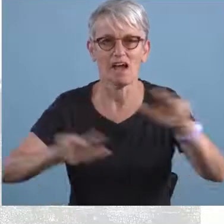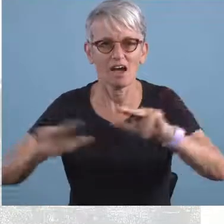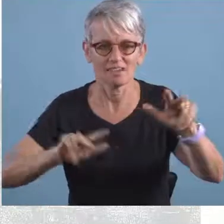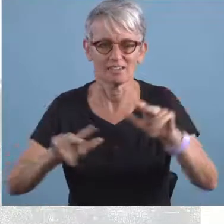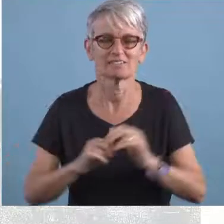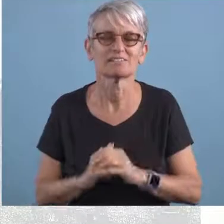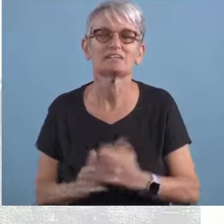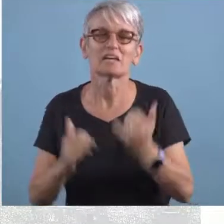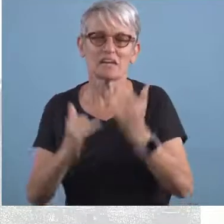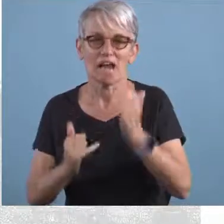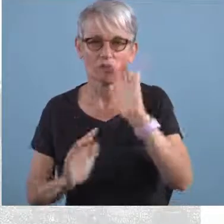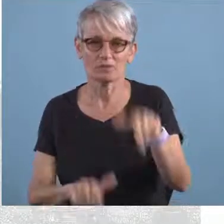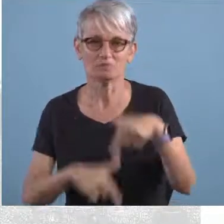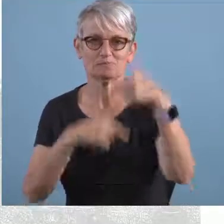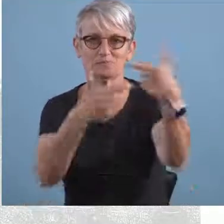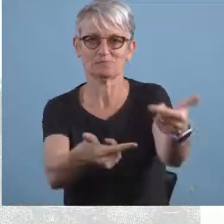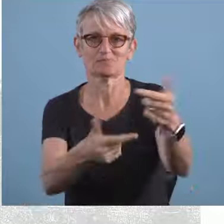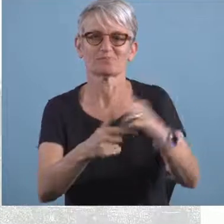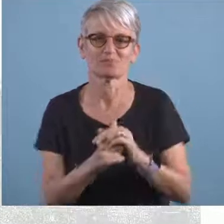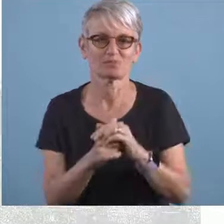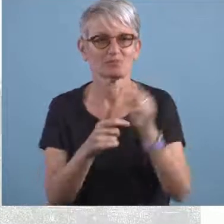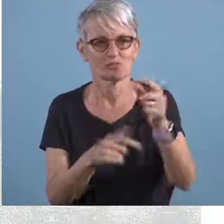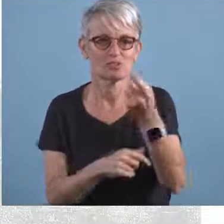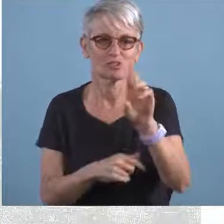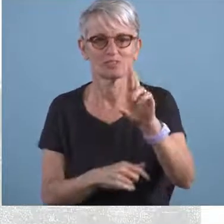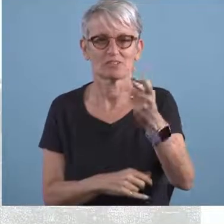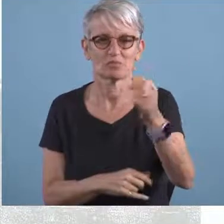that, I'm going to switch it over to Dr. Brown.